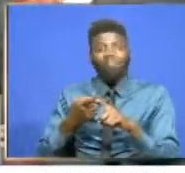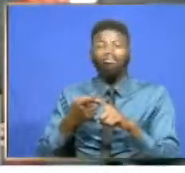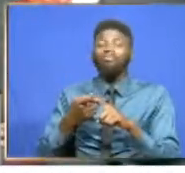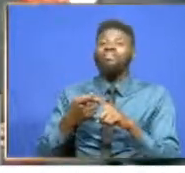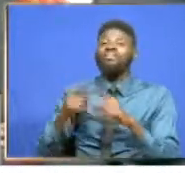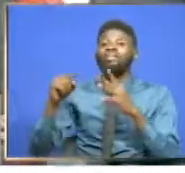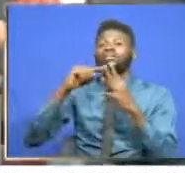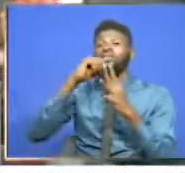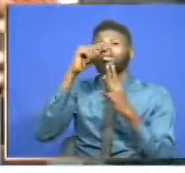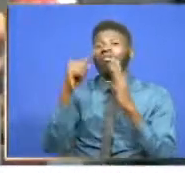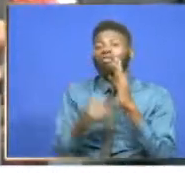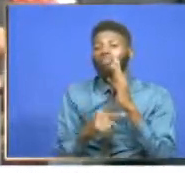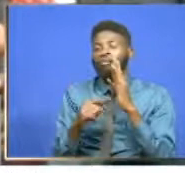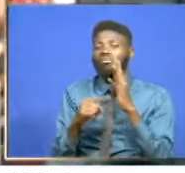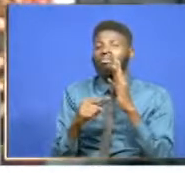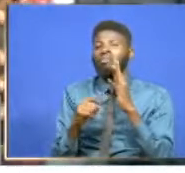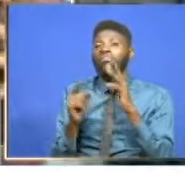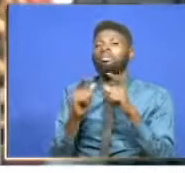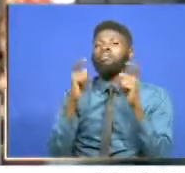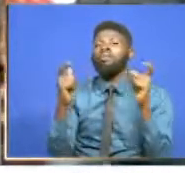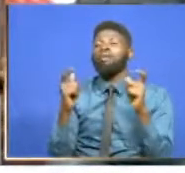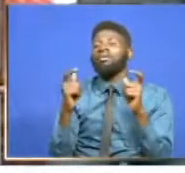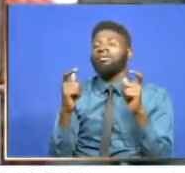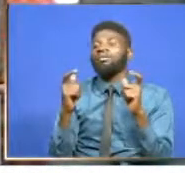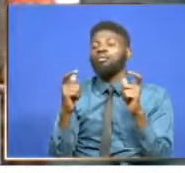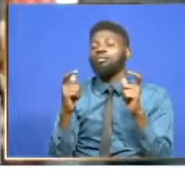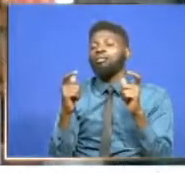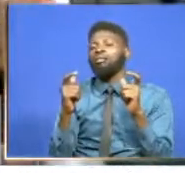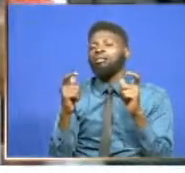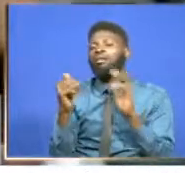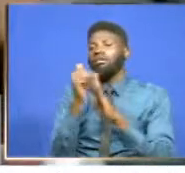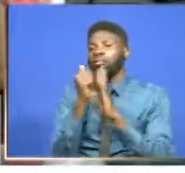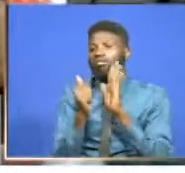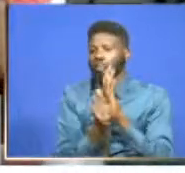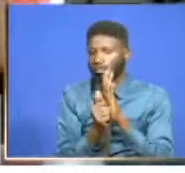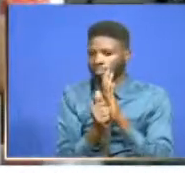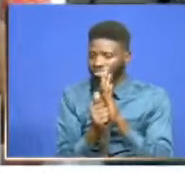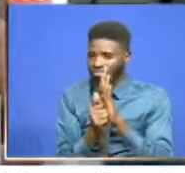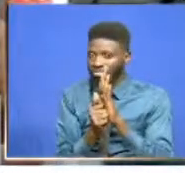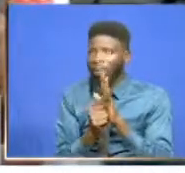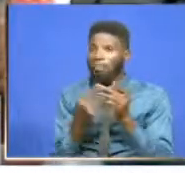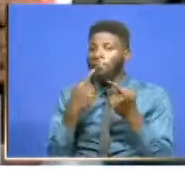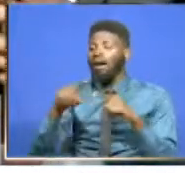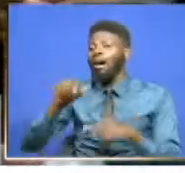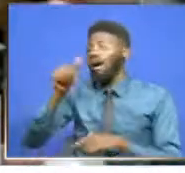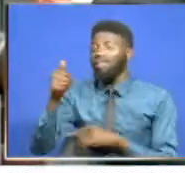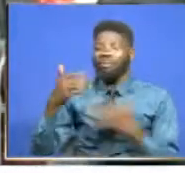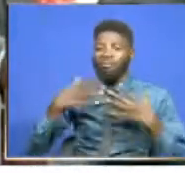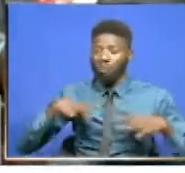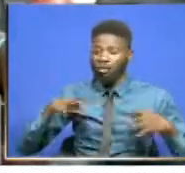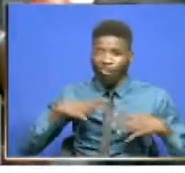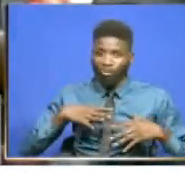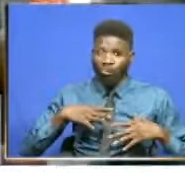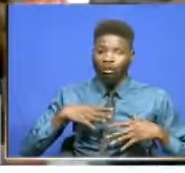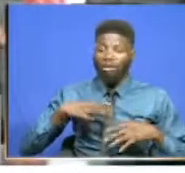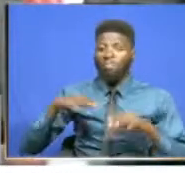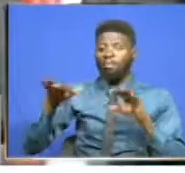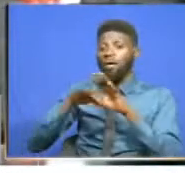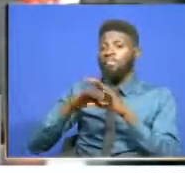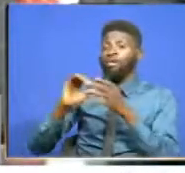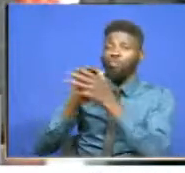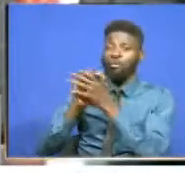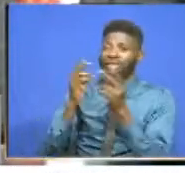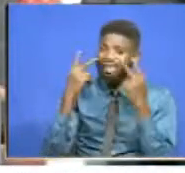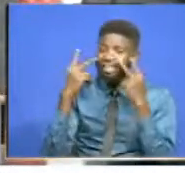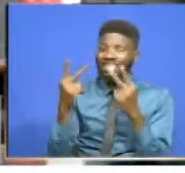But there are people within Jubilee and fairly senior people who don't consider the four any longer big. Yeah, they are